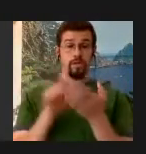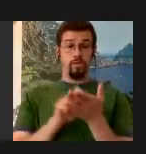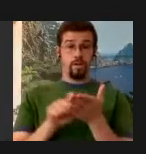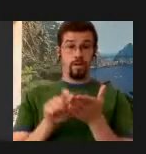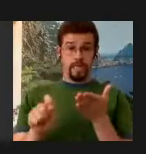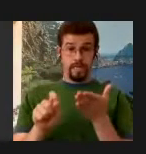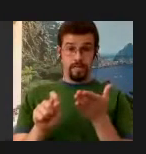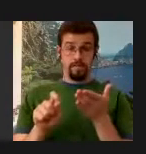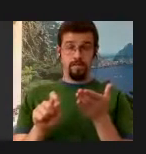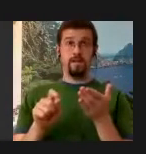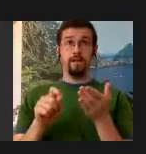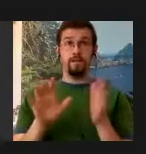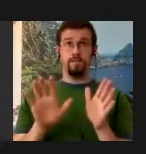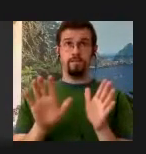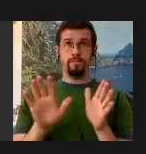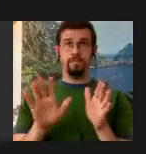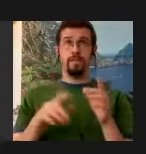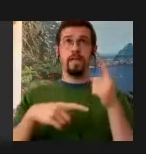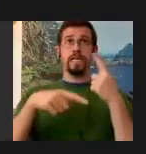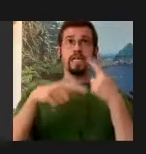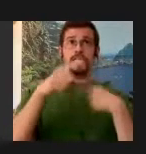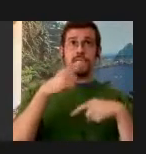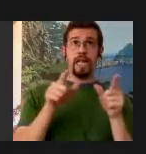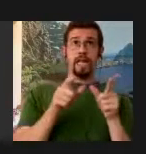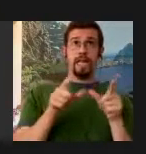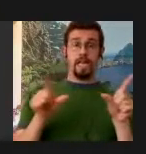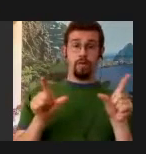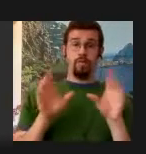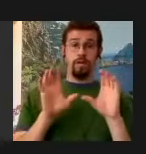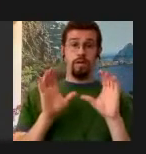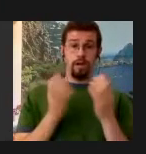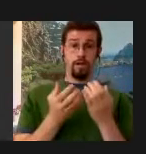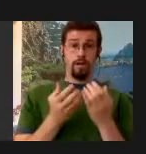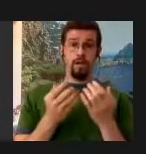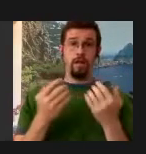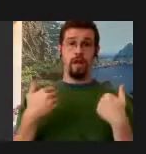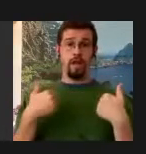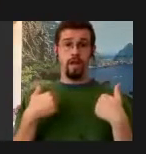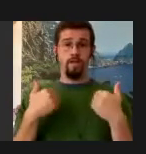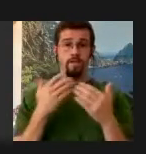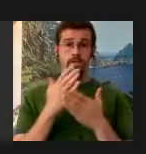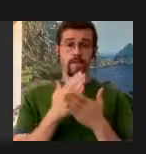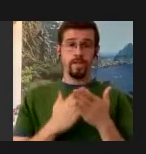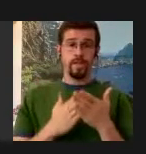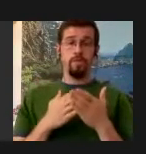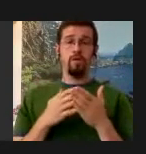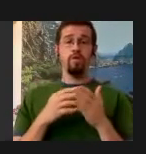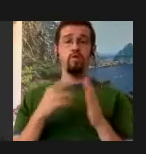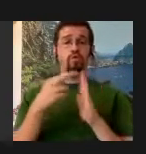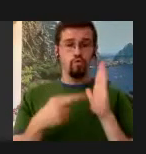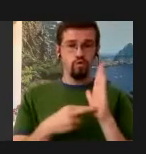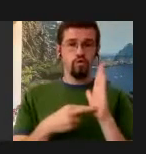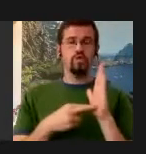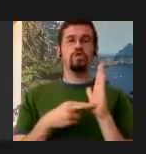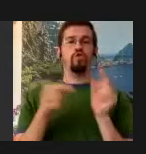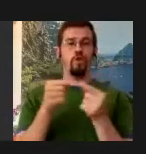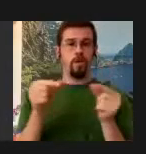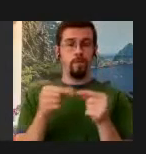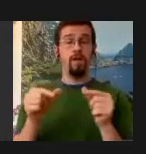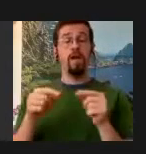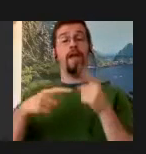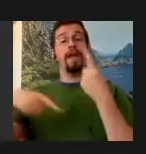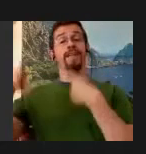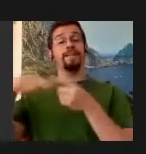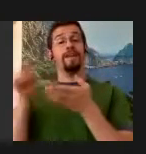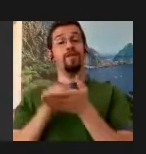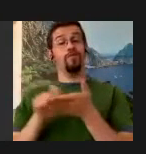sign language too. So sign language has like has some rules. So it has a grammar. And sign writing, it has its. So